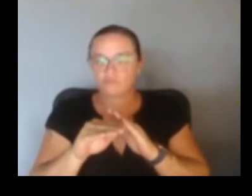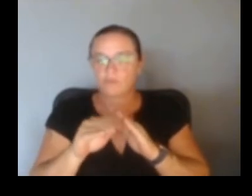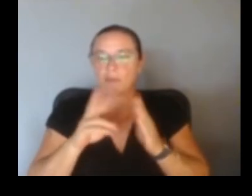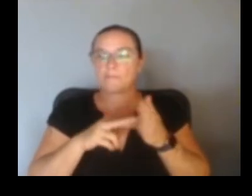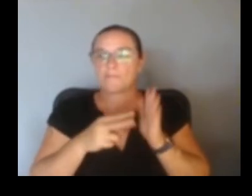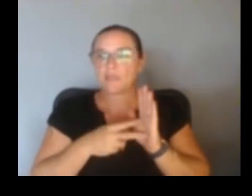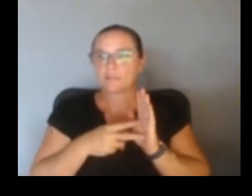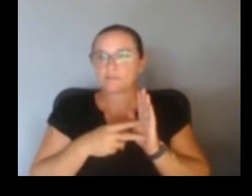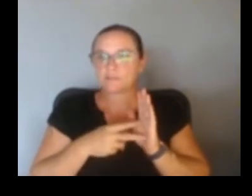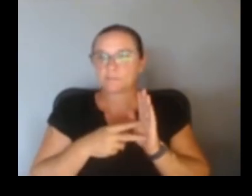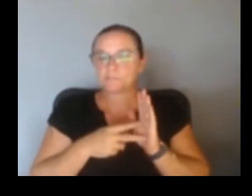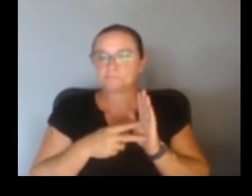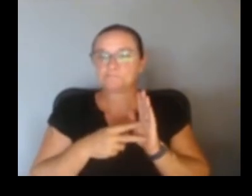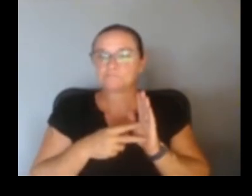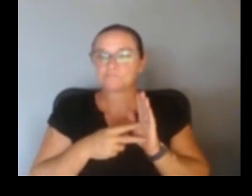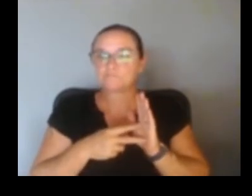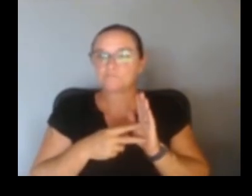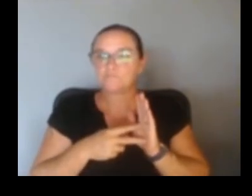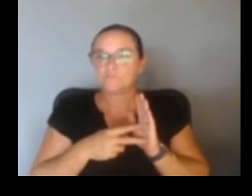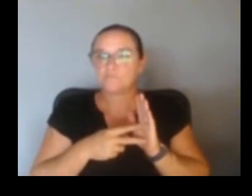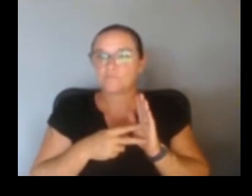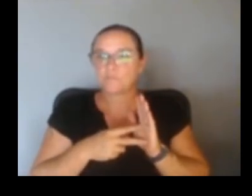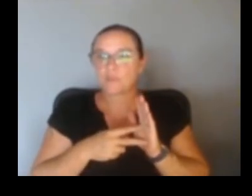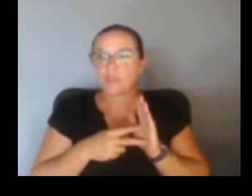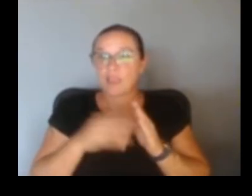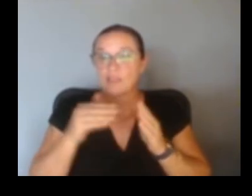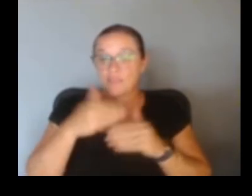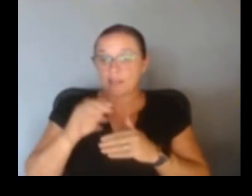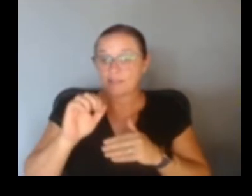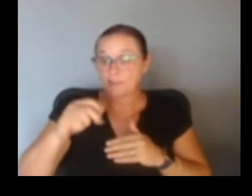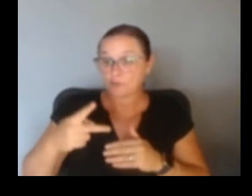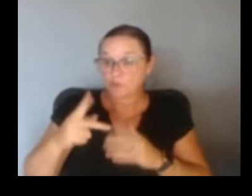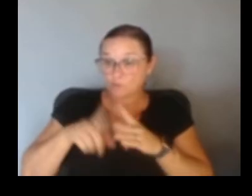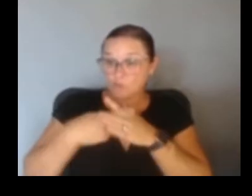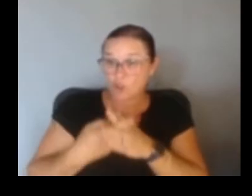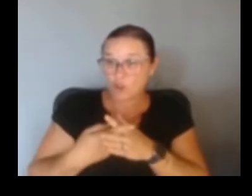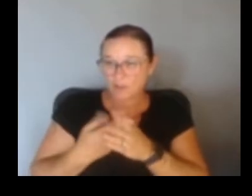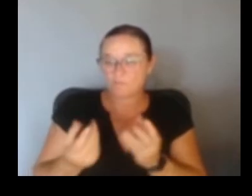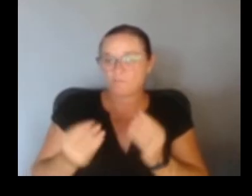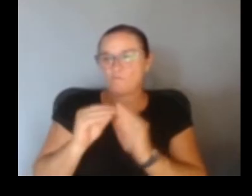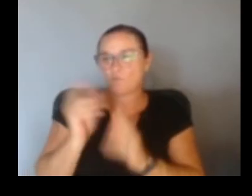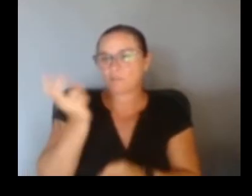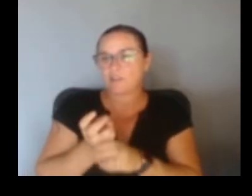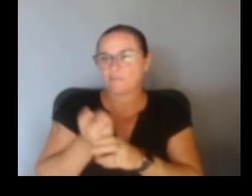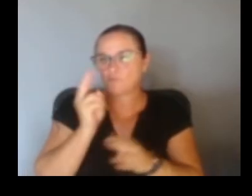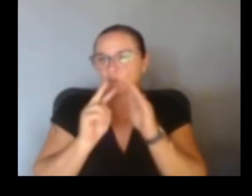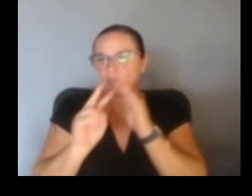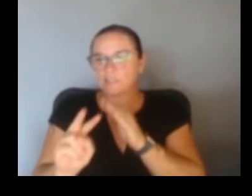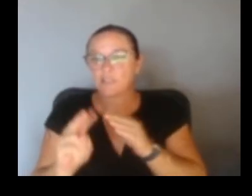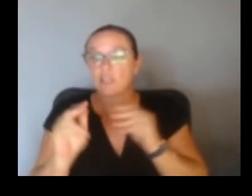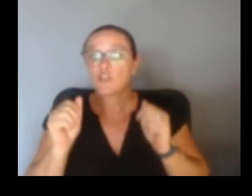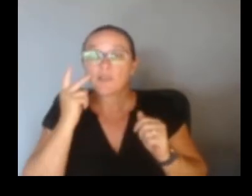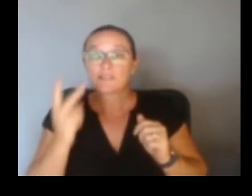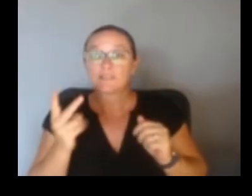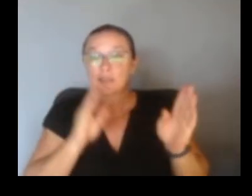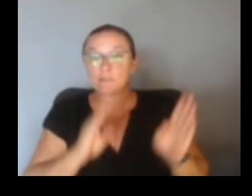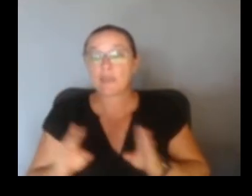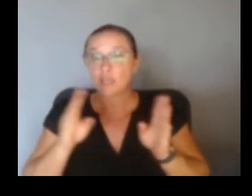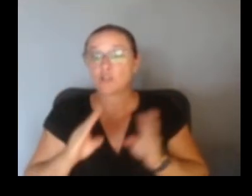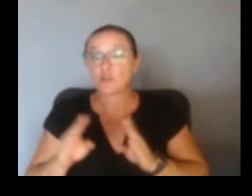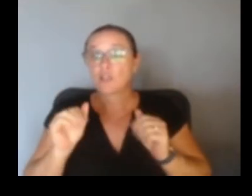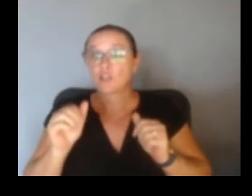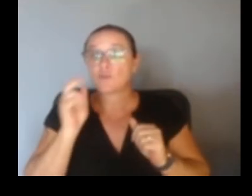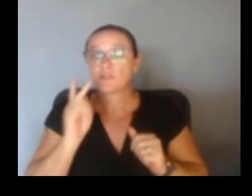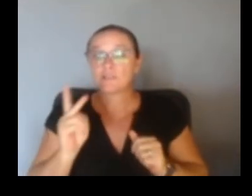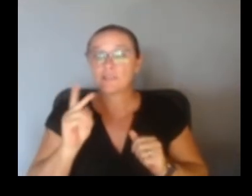that the onset of the next episode is more difficult to predict. So here you see that current pattern. You can see episode 30